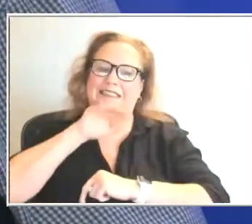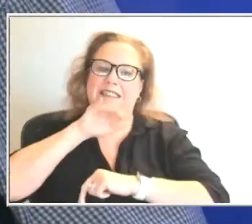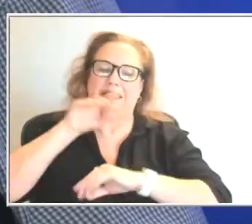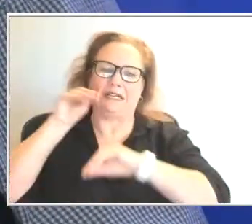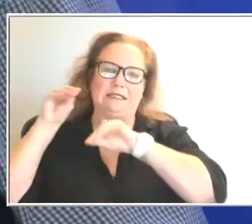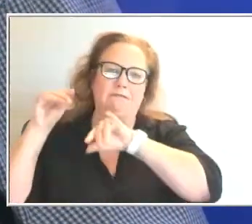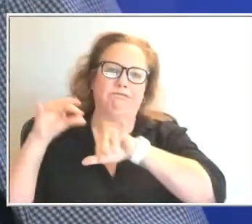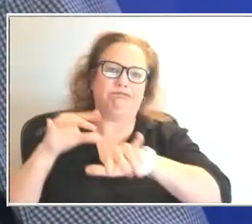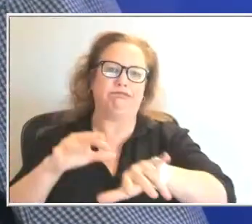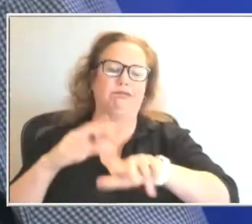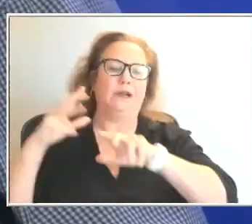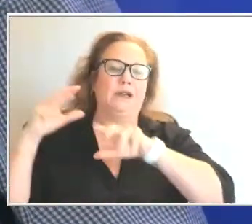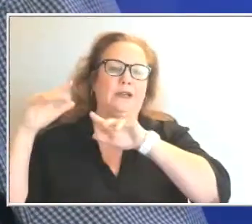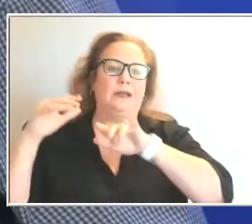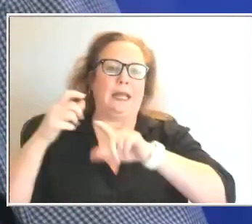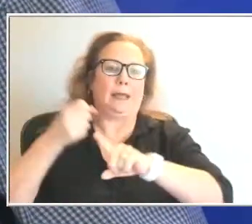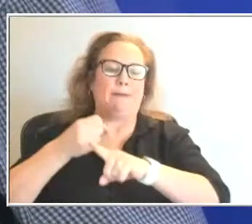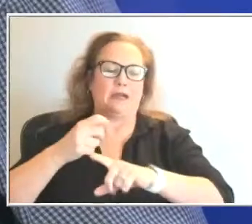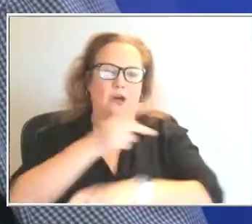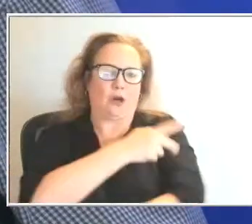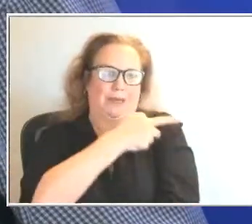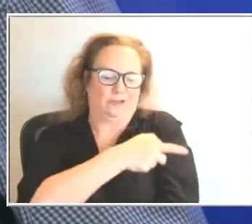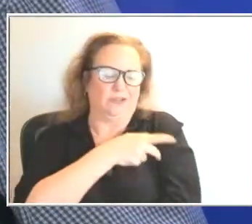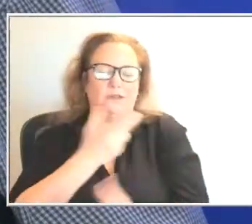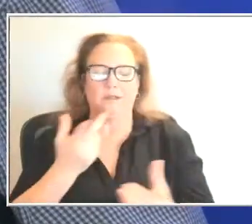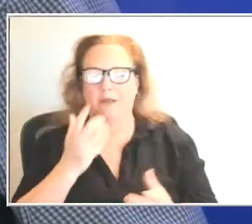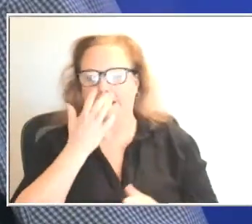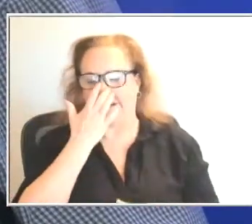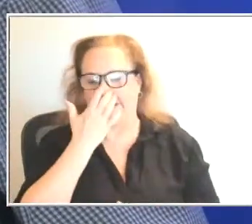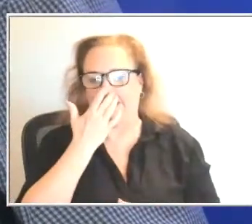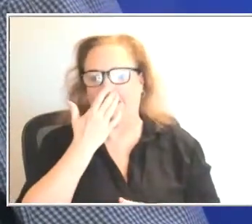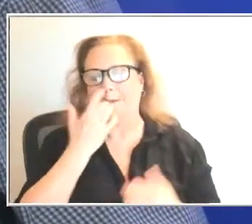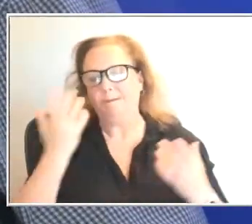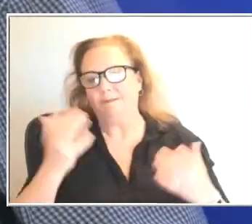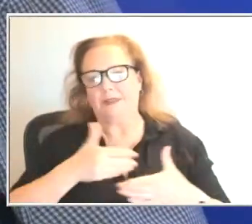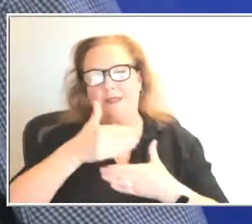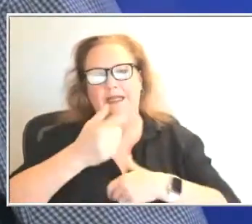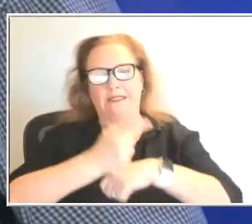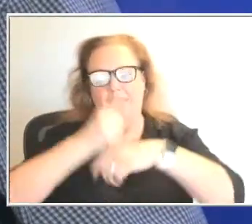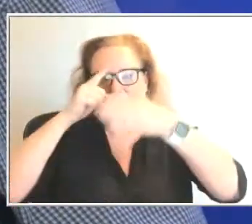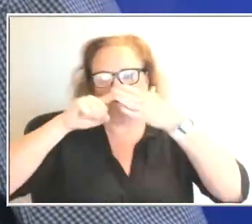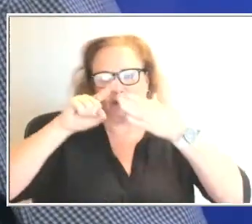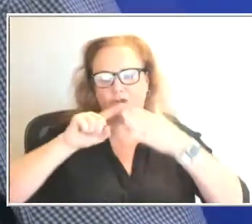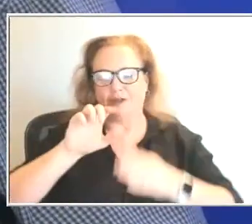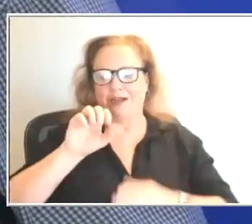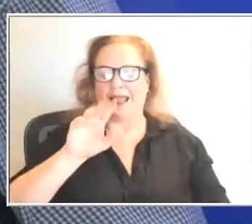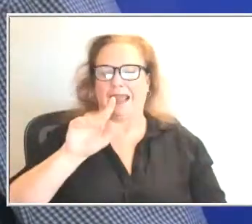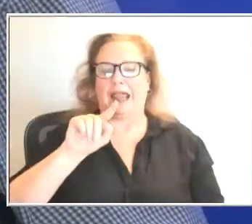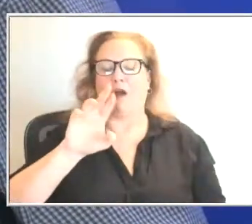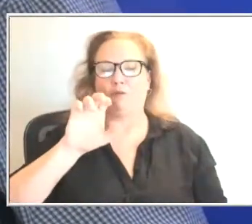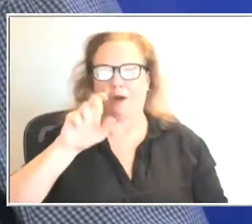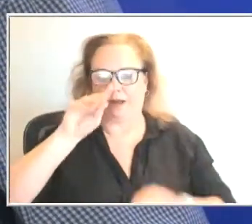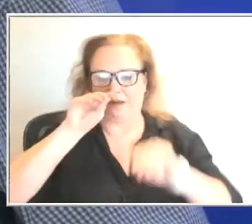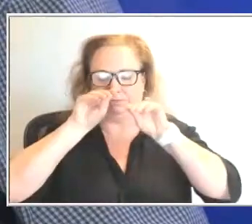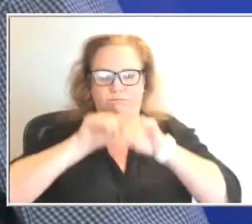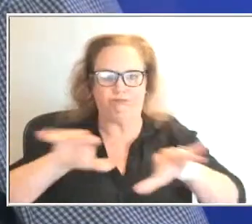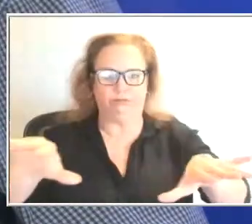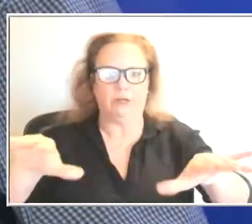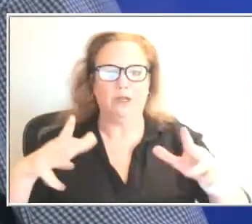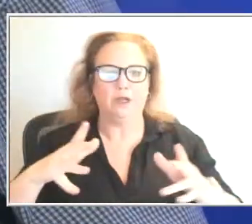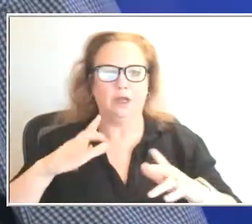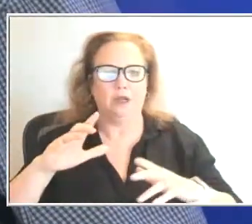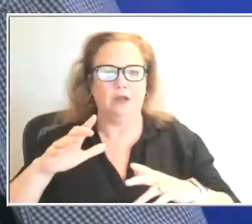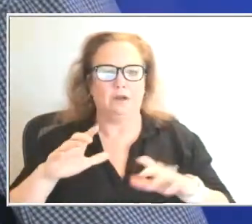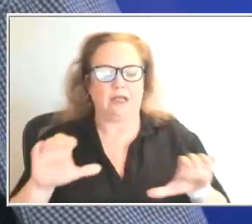cause infections in them. And then the next day we could be investigating an outbreak. We function kind of like a small